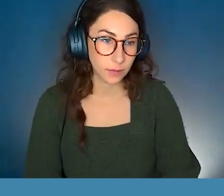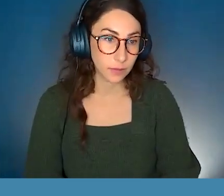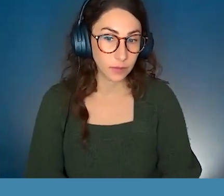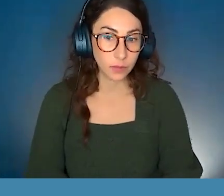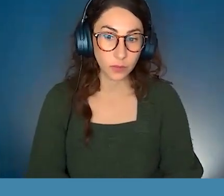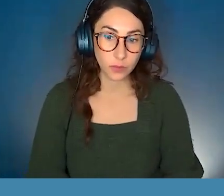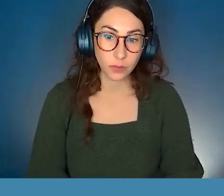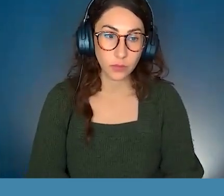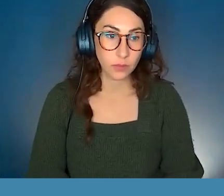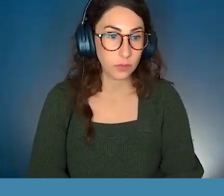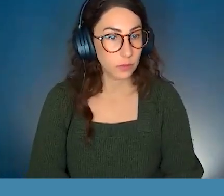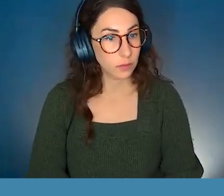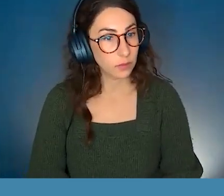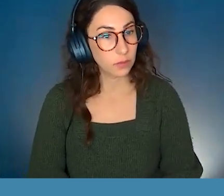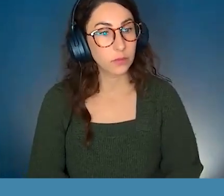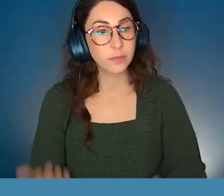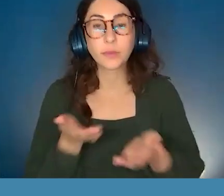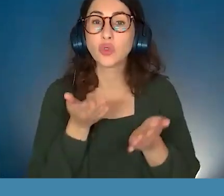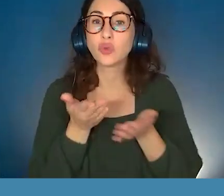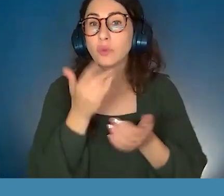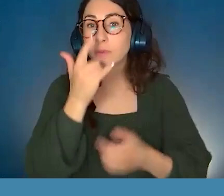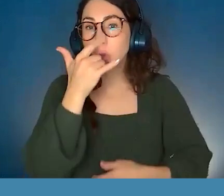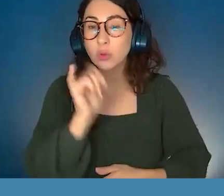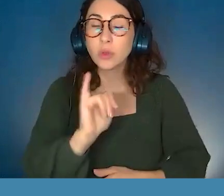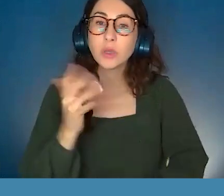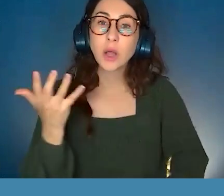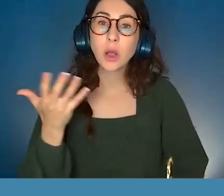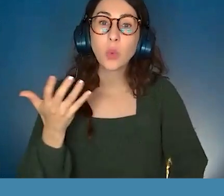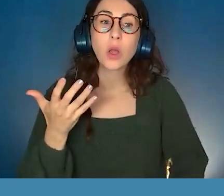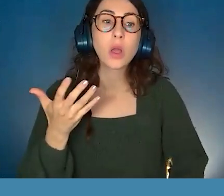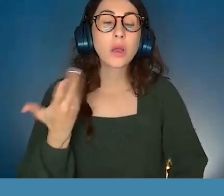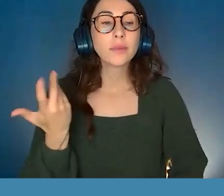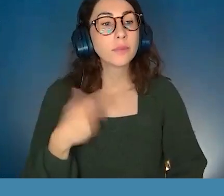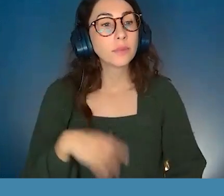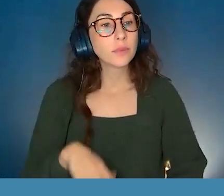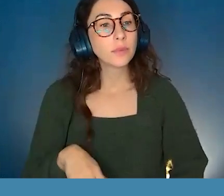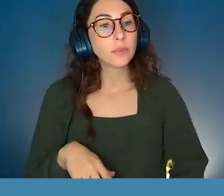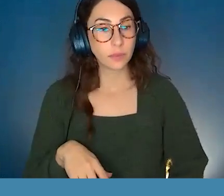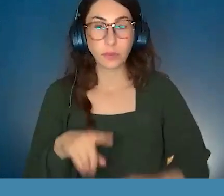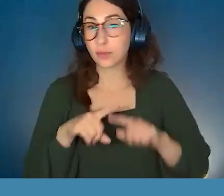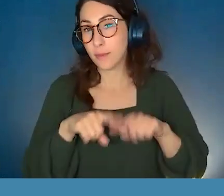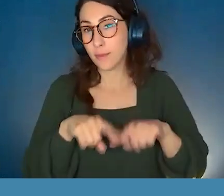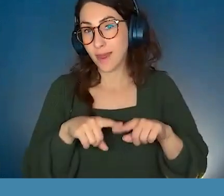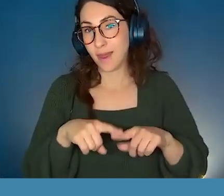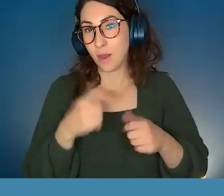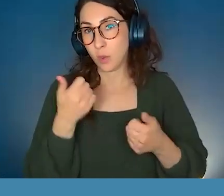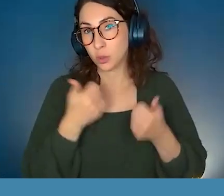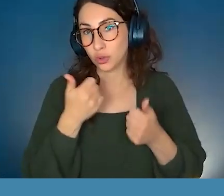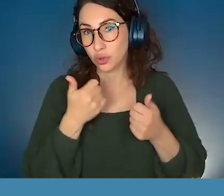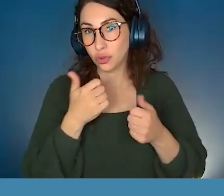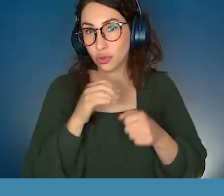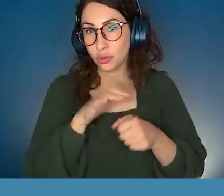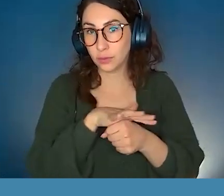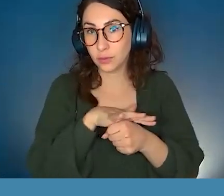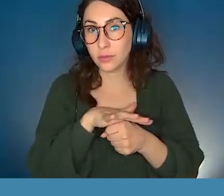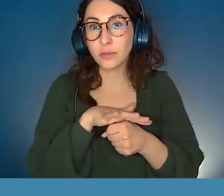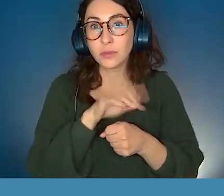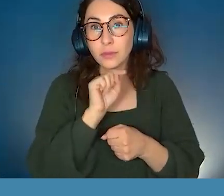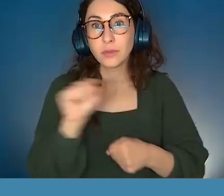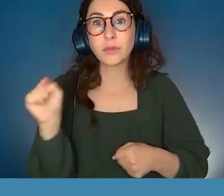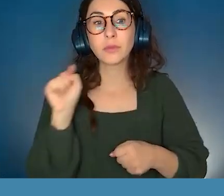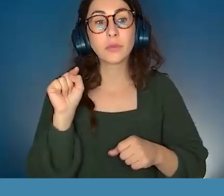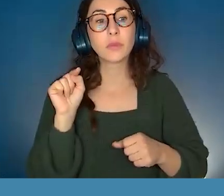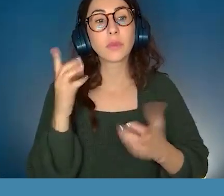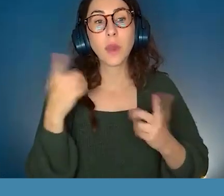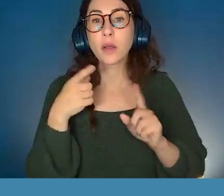They provide various different services. The services will vary depending on locations, but when it comes down to it, they